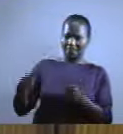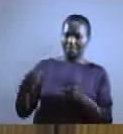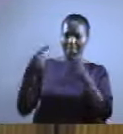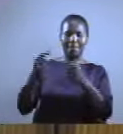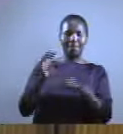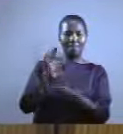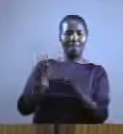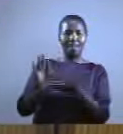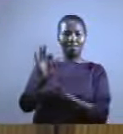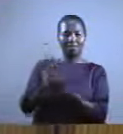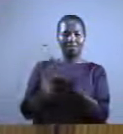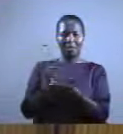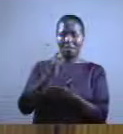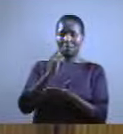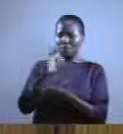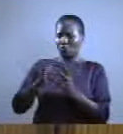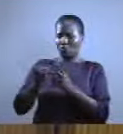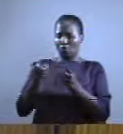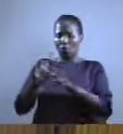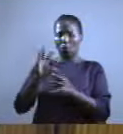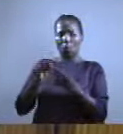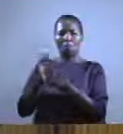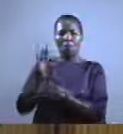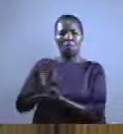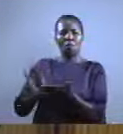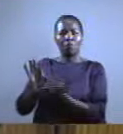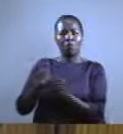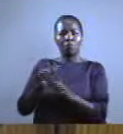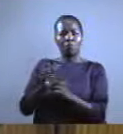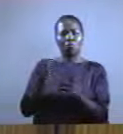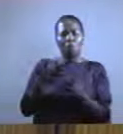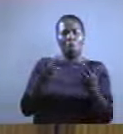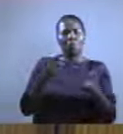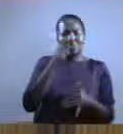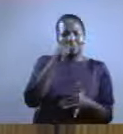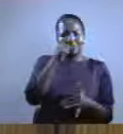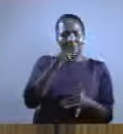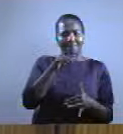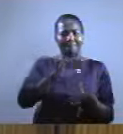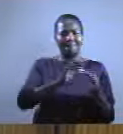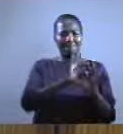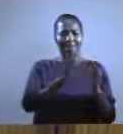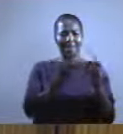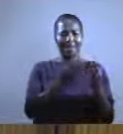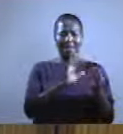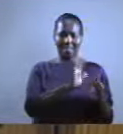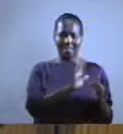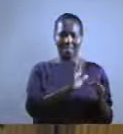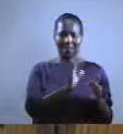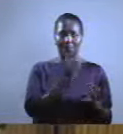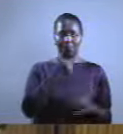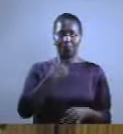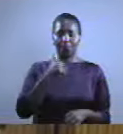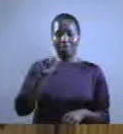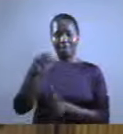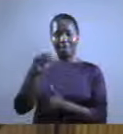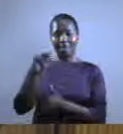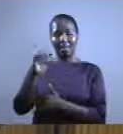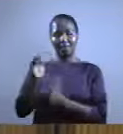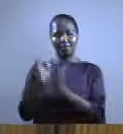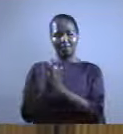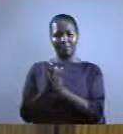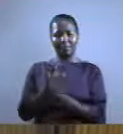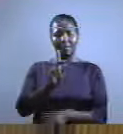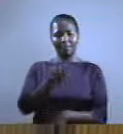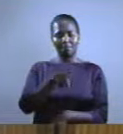monopoly of the youth vote, particularly the youth from middle-class backgrounds. The African National Congress calls upon the